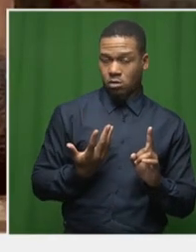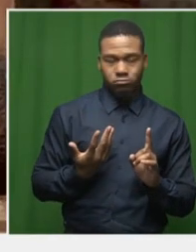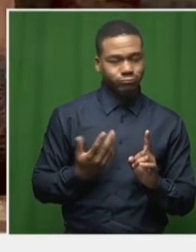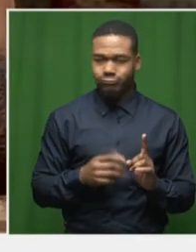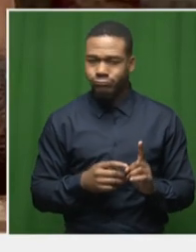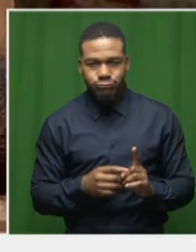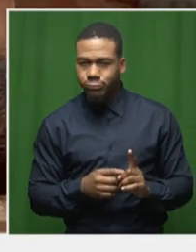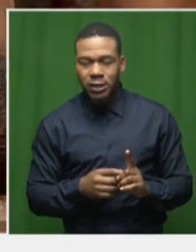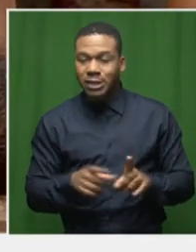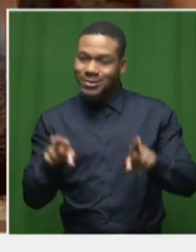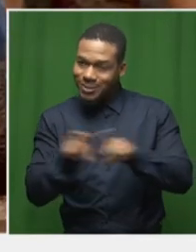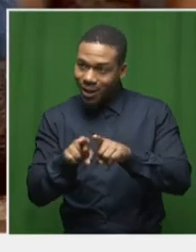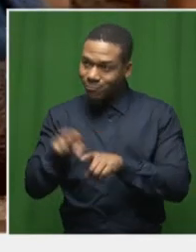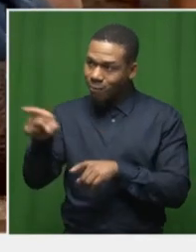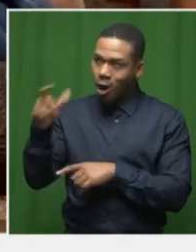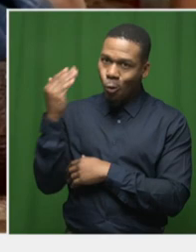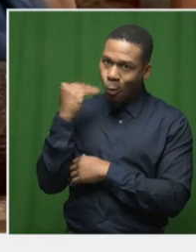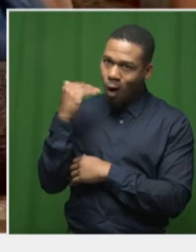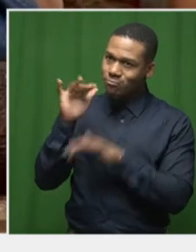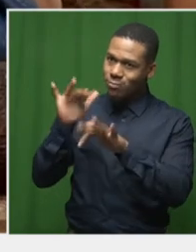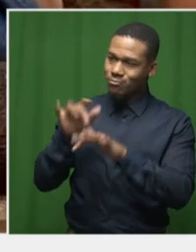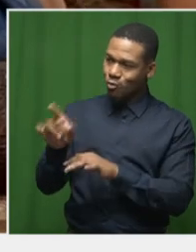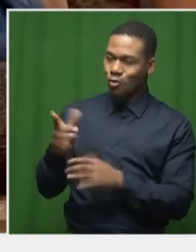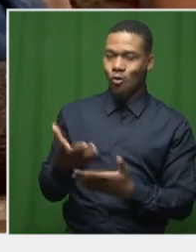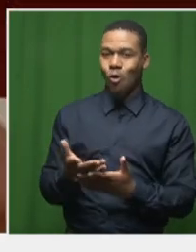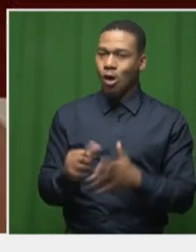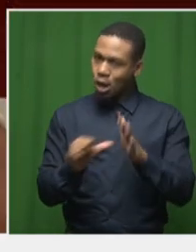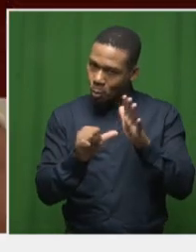significant to the white people.